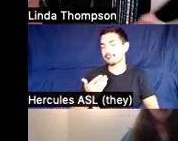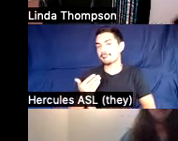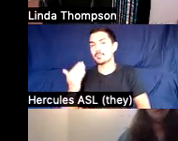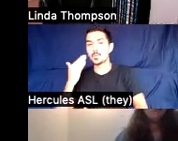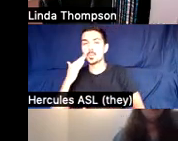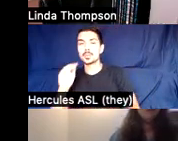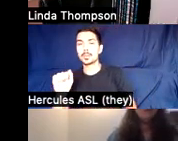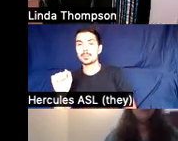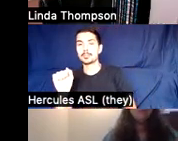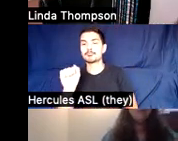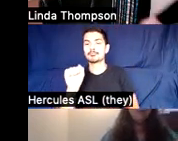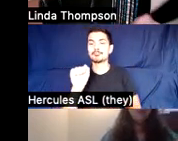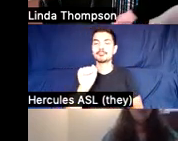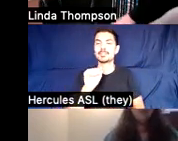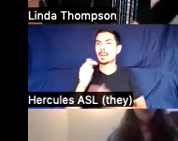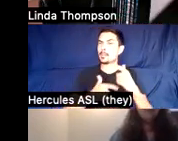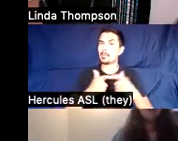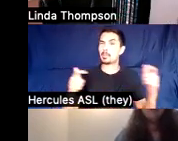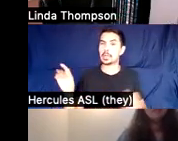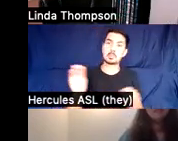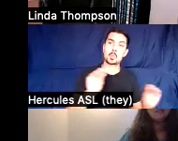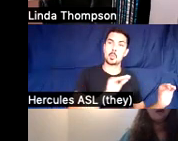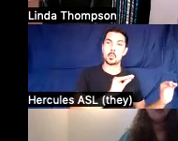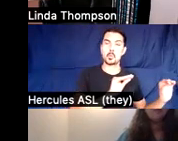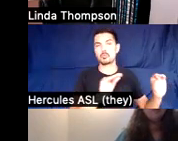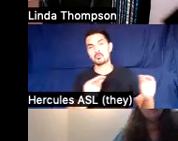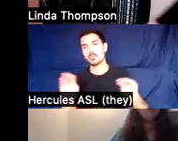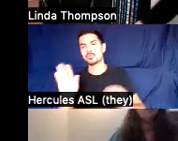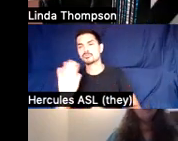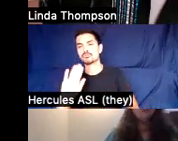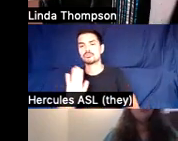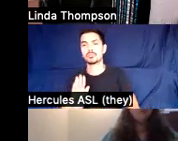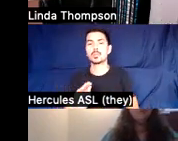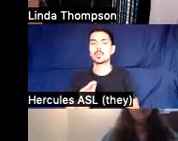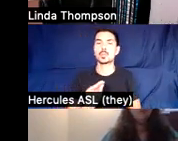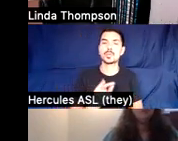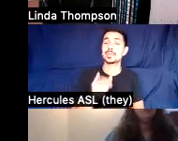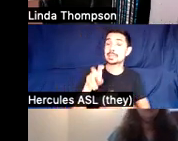Doesn't have to be big movements. You could even do it sitting down